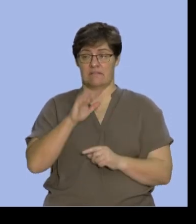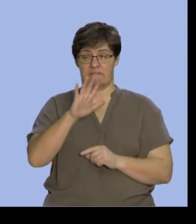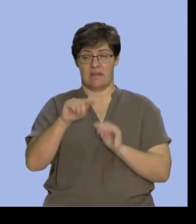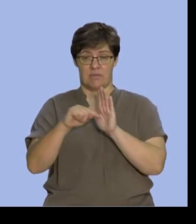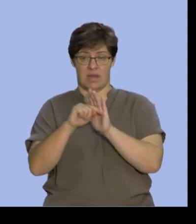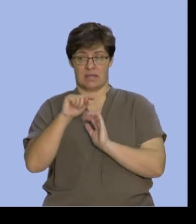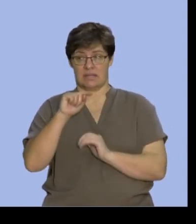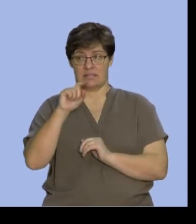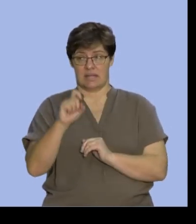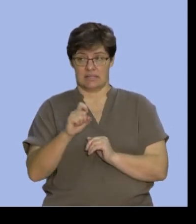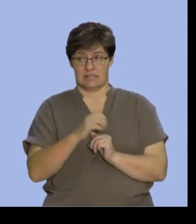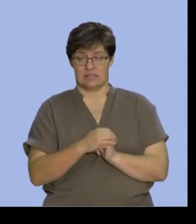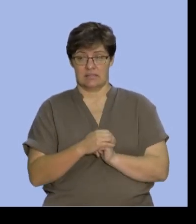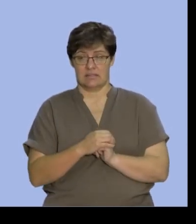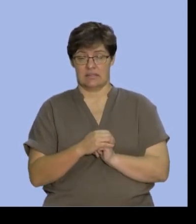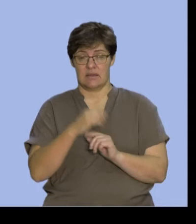X